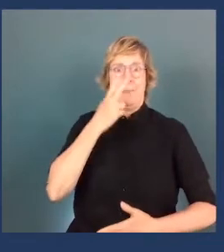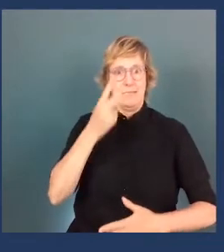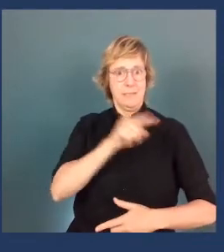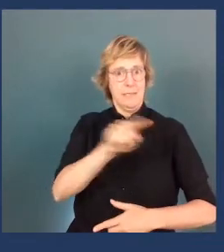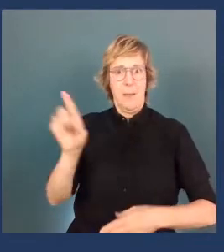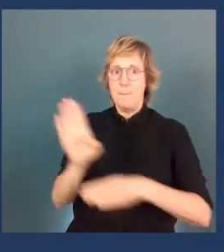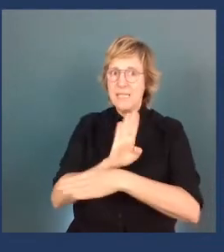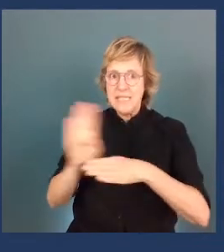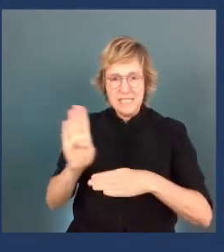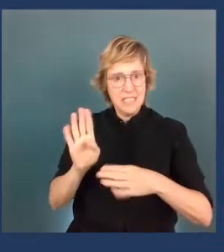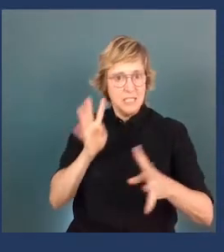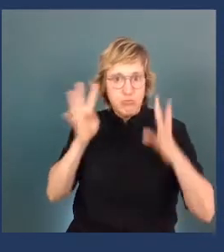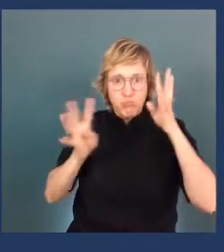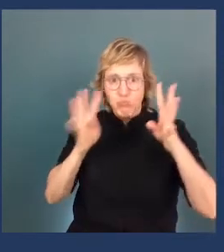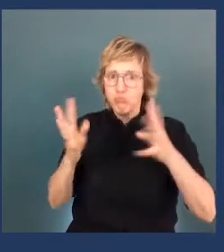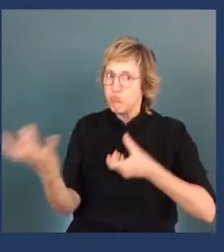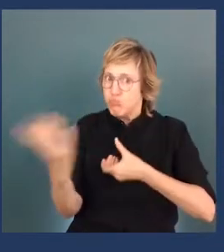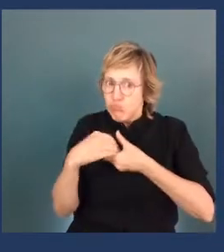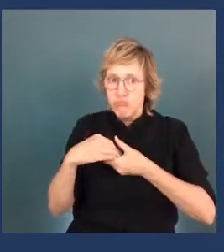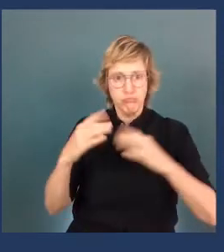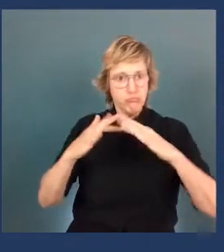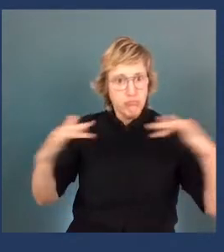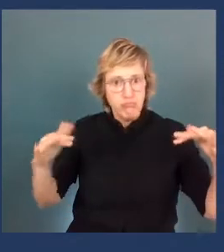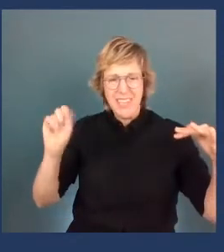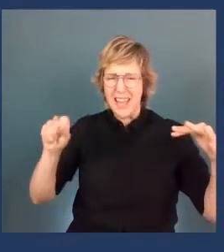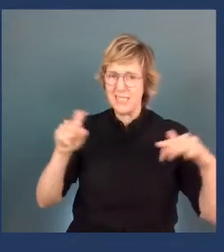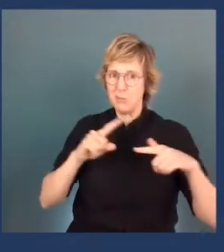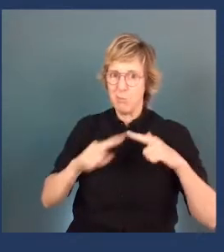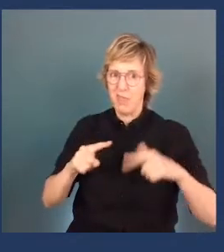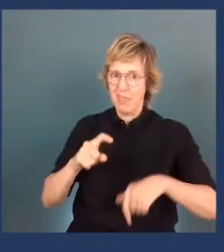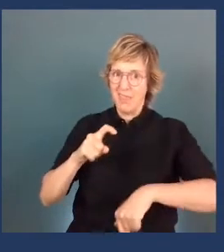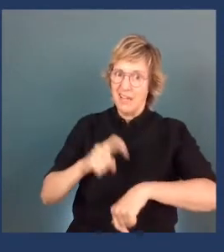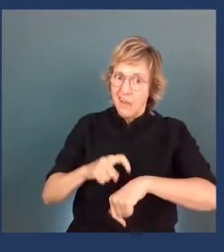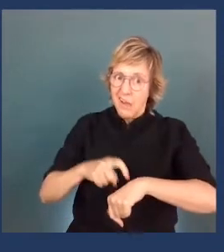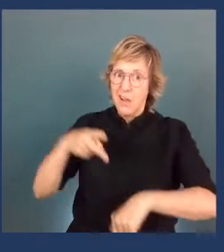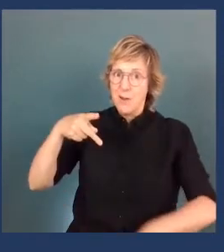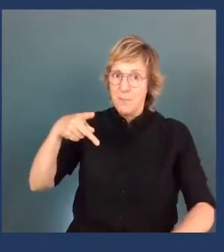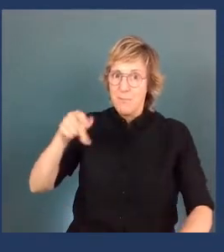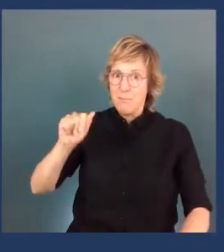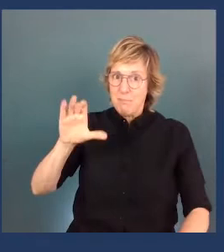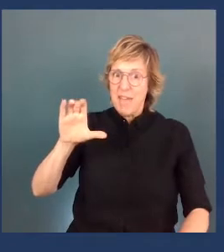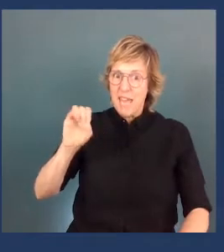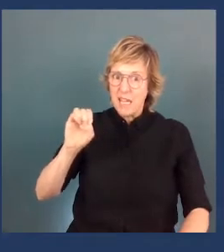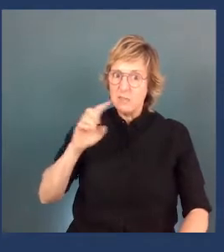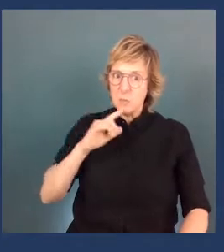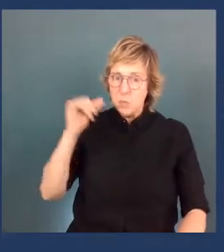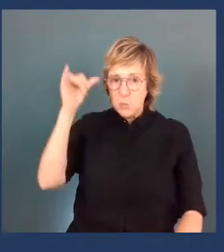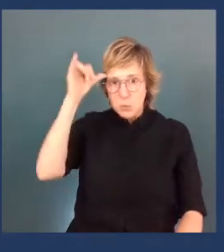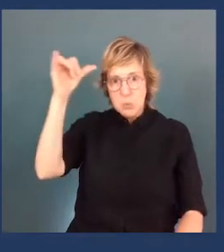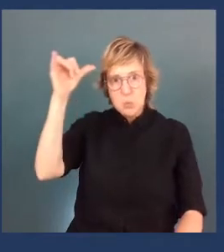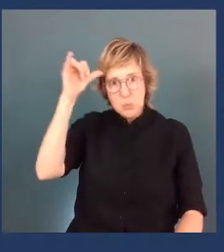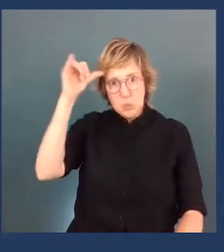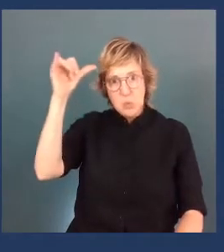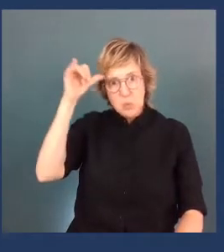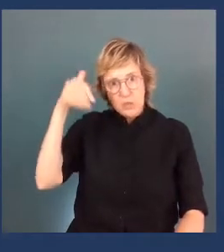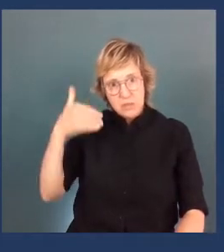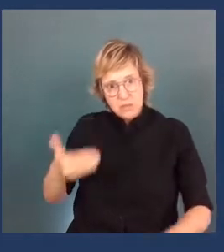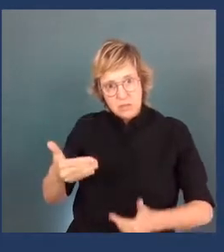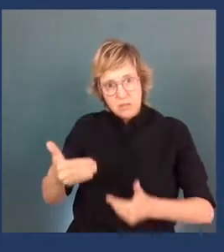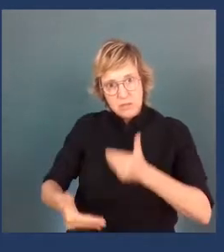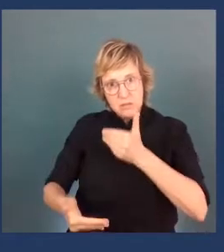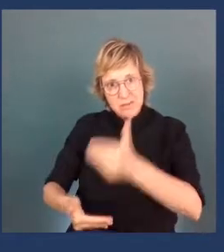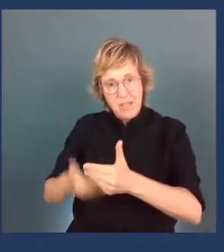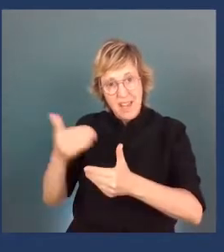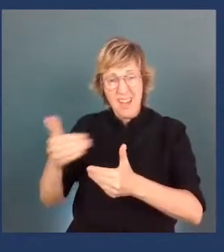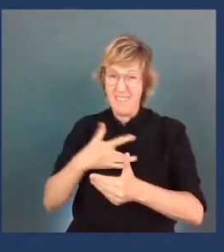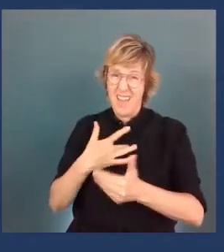disability inclusion, but the pace of change is just so slow. And actually, I think the only way that we will really start to shift